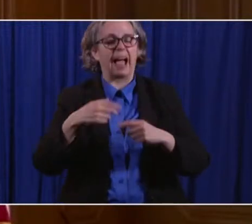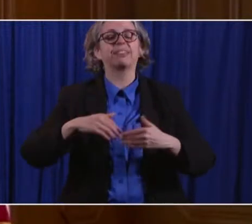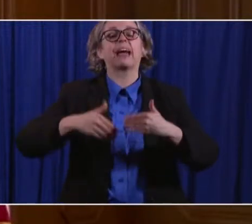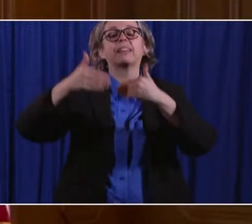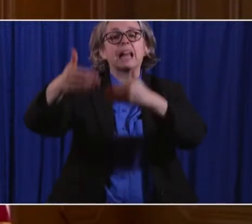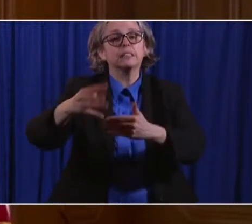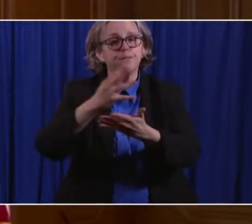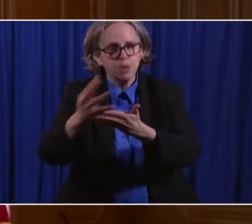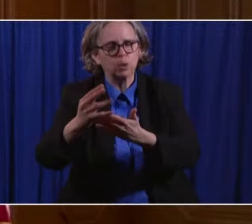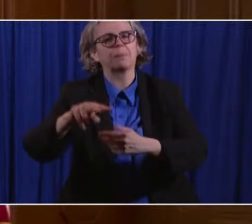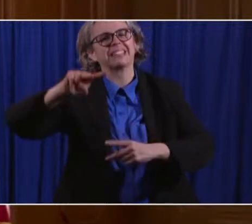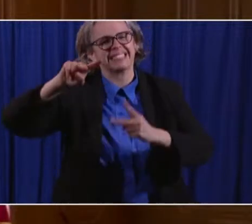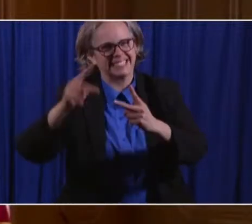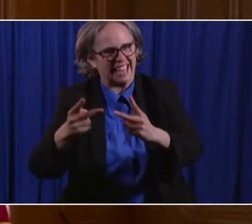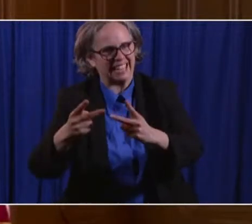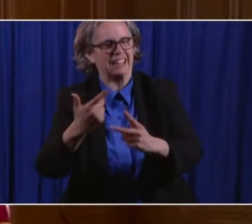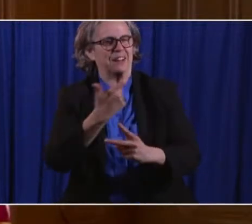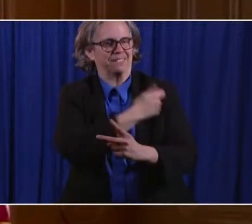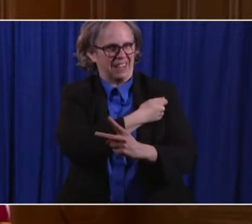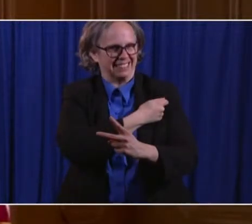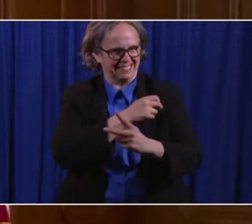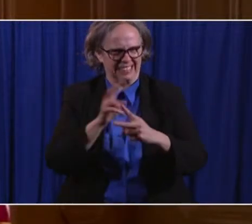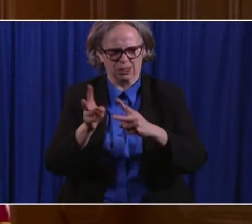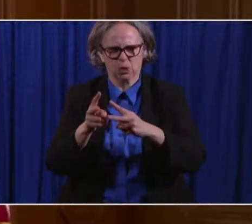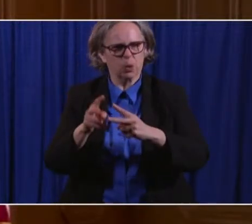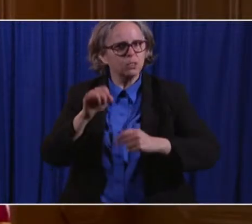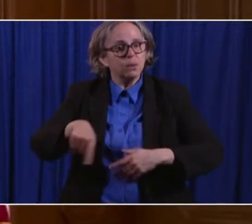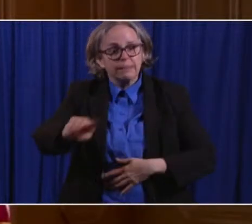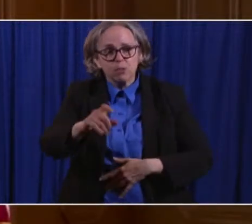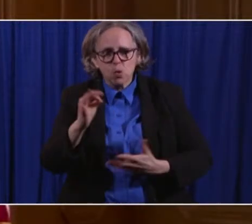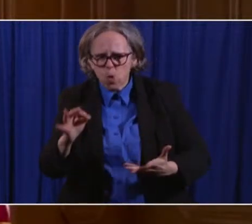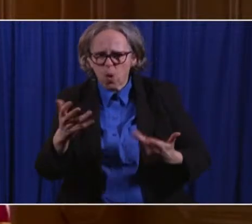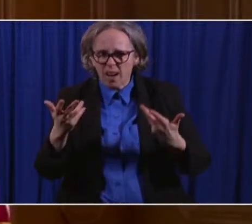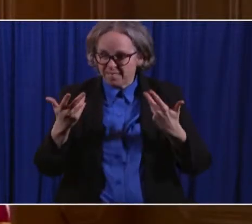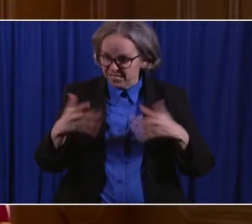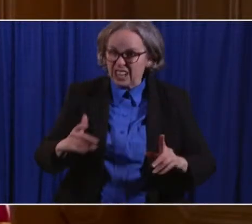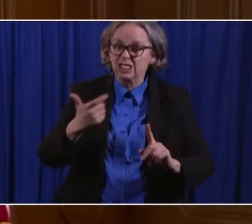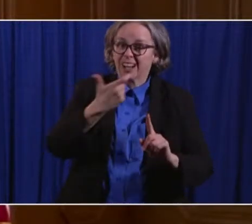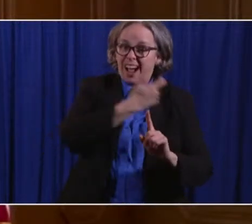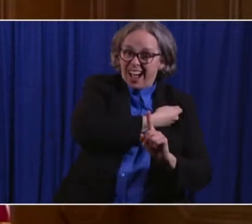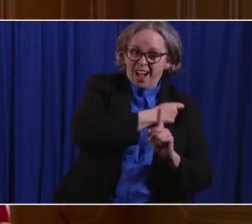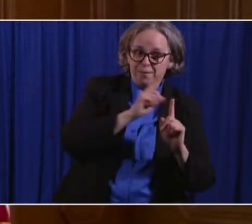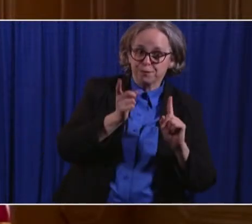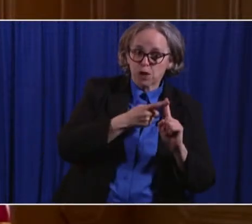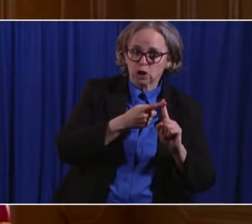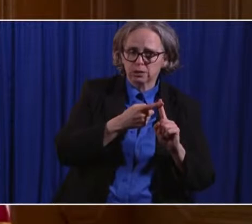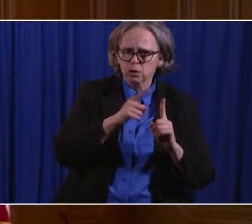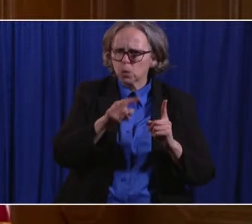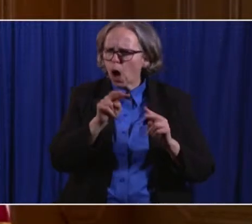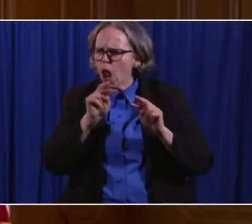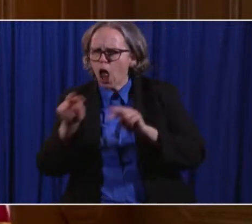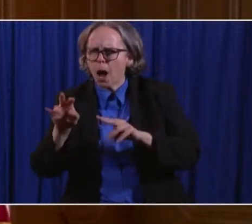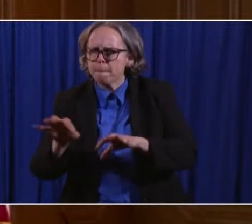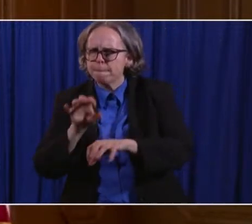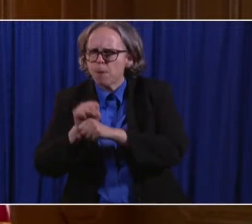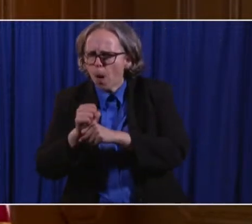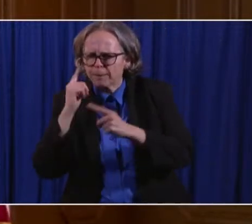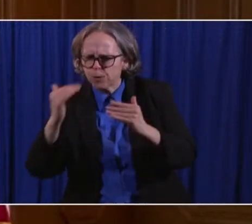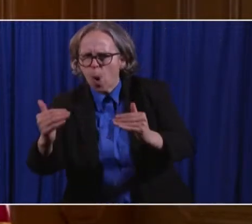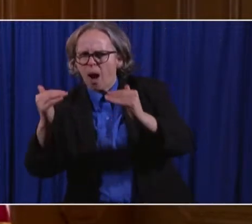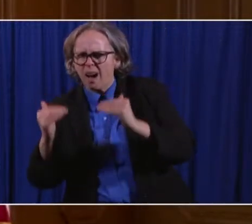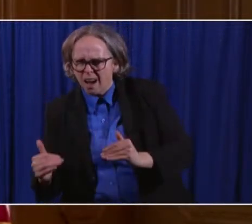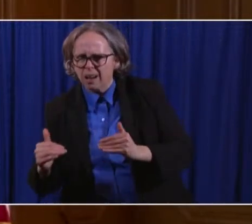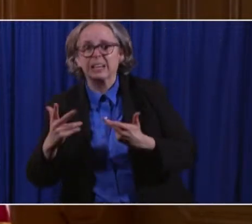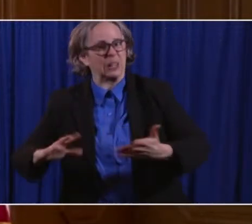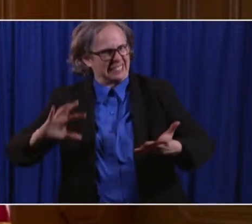dose, look at your card that they gave you that day. Make sure you go back and get that second dose. So these 3 weeks that we're in right